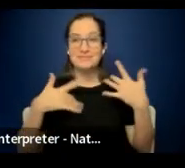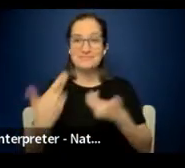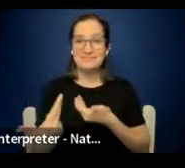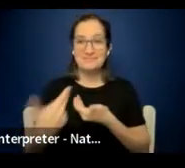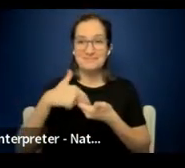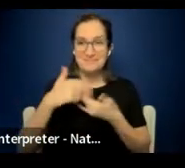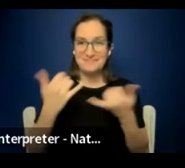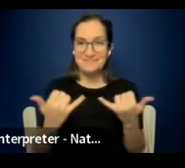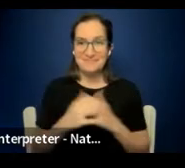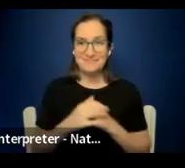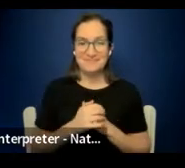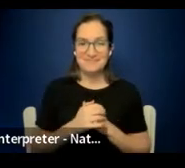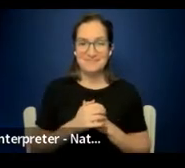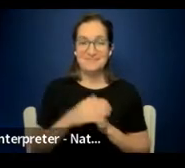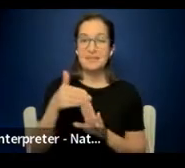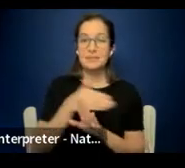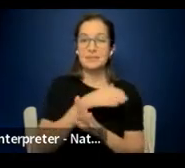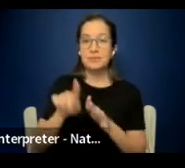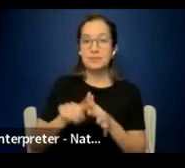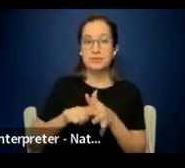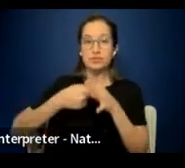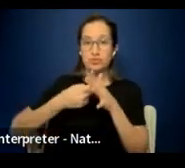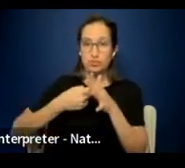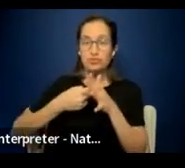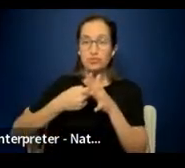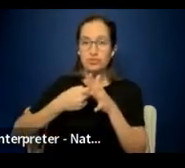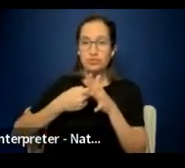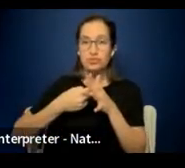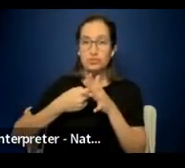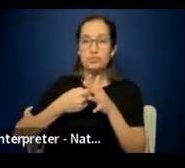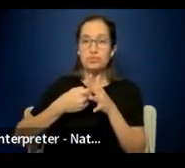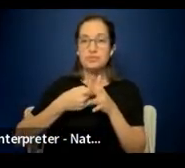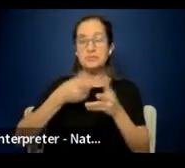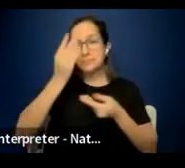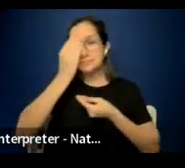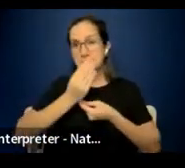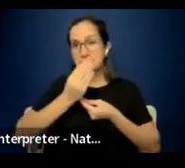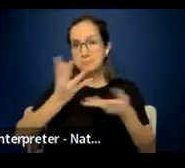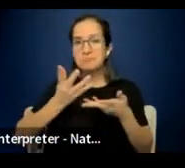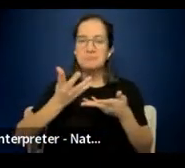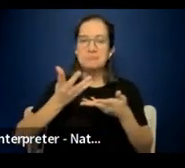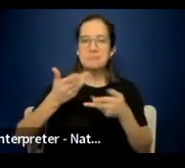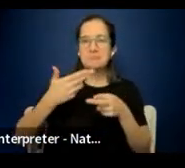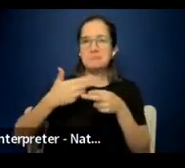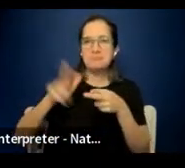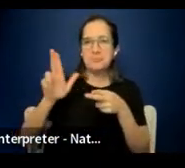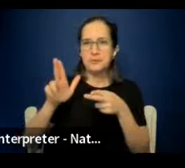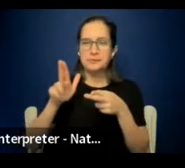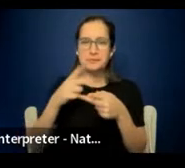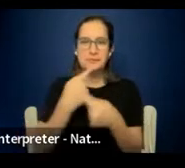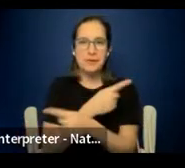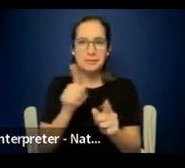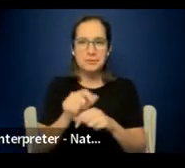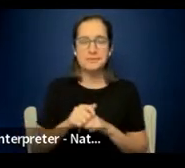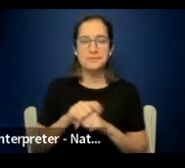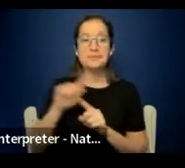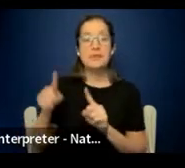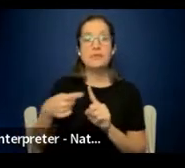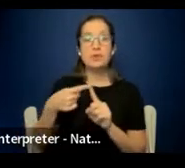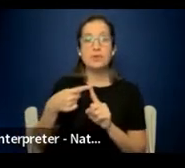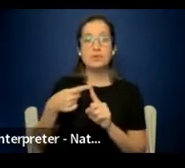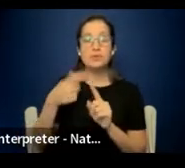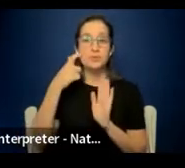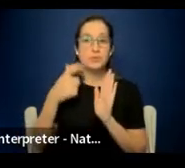today. Before we sort of jump into the presentation, I do want to just give a couple quick announcements. First, as you